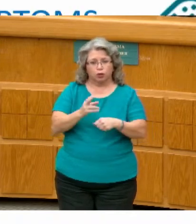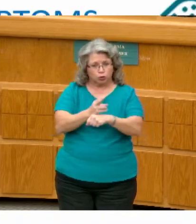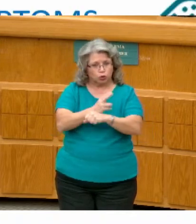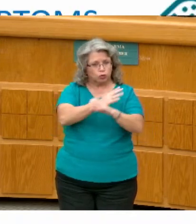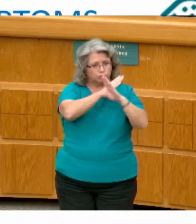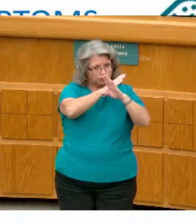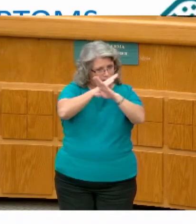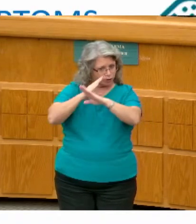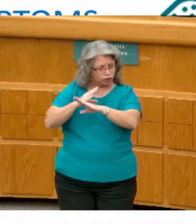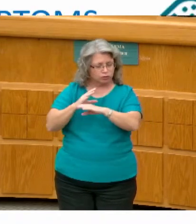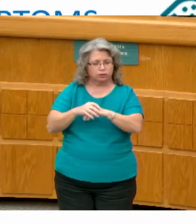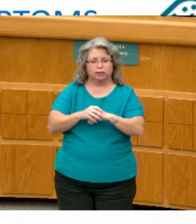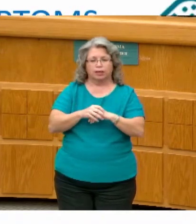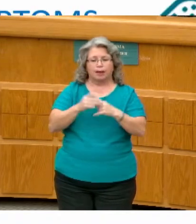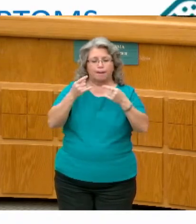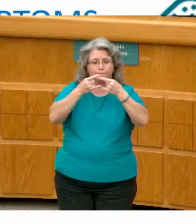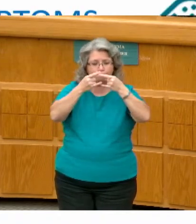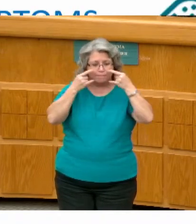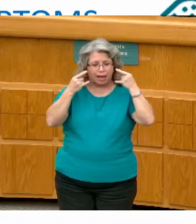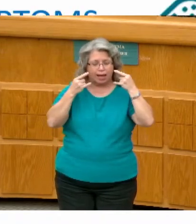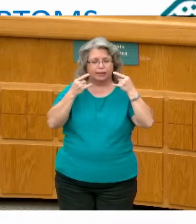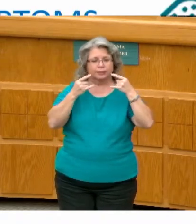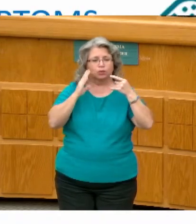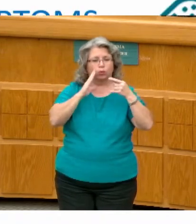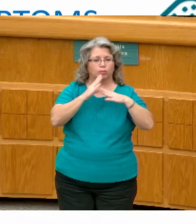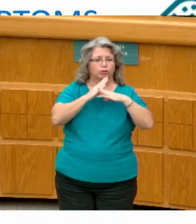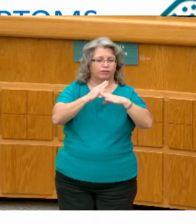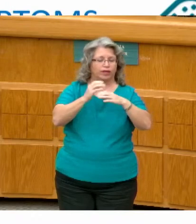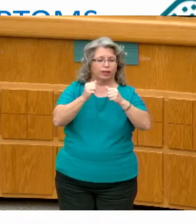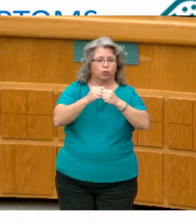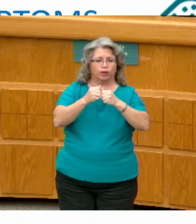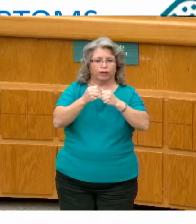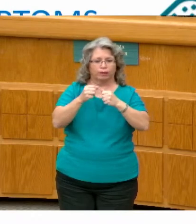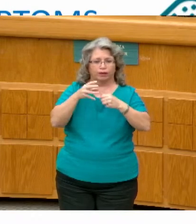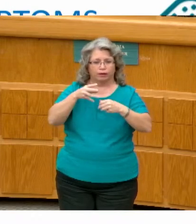protection. Well, masking helps with inhaling. Glasses help with